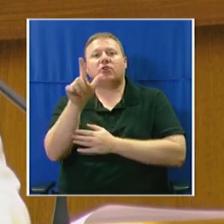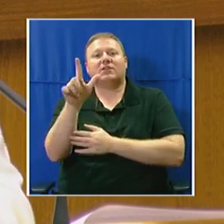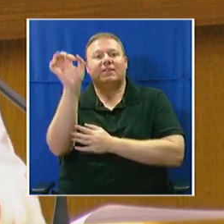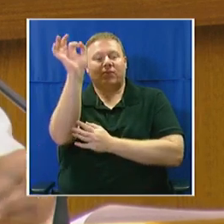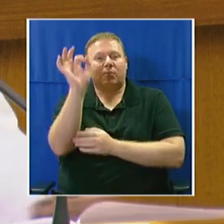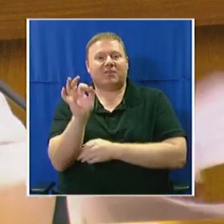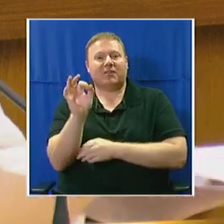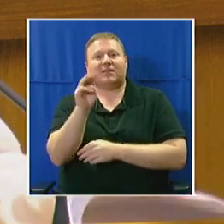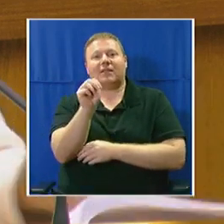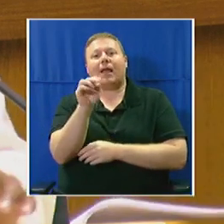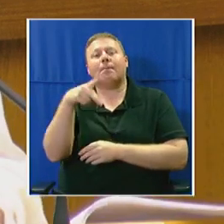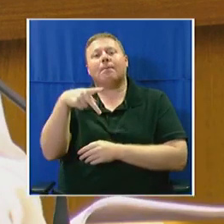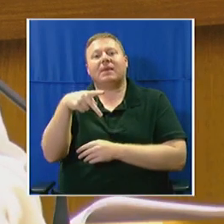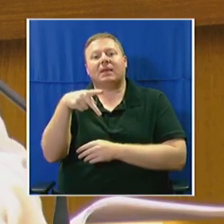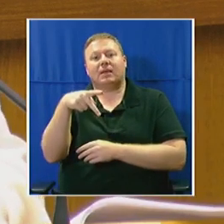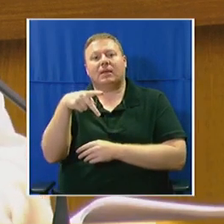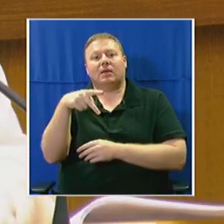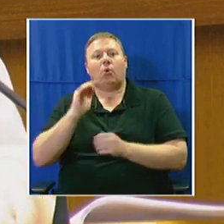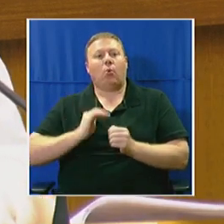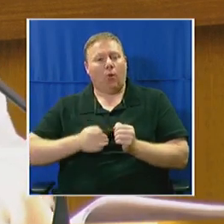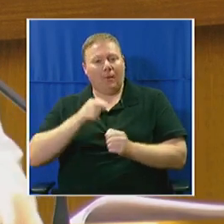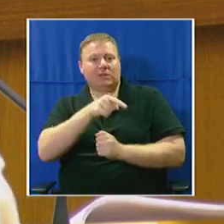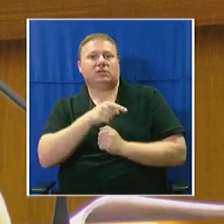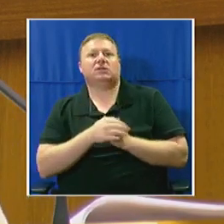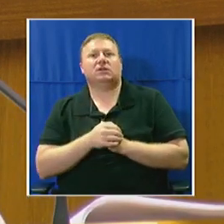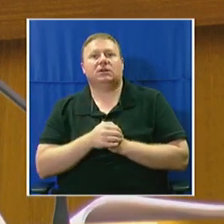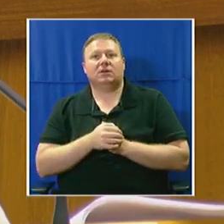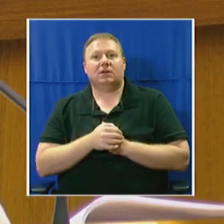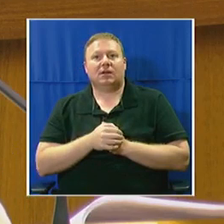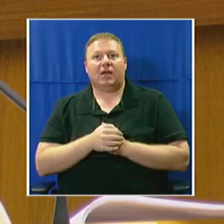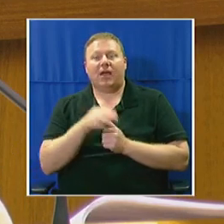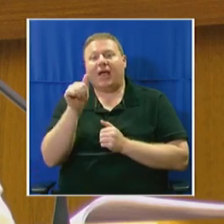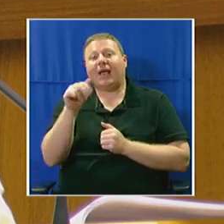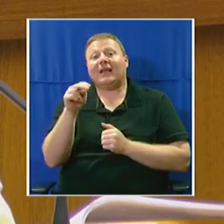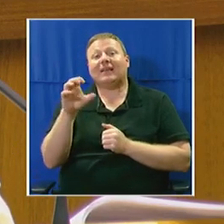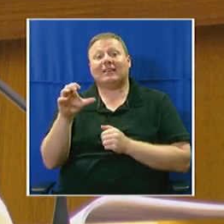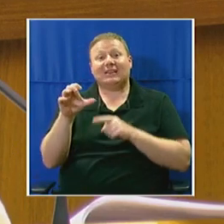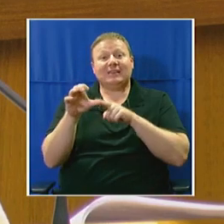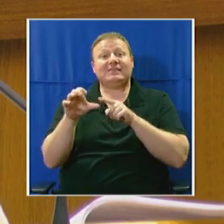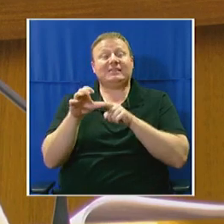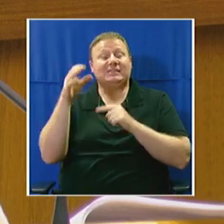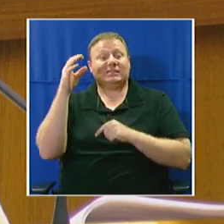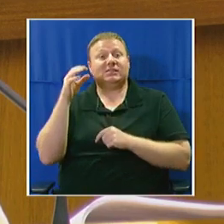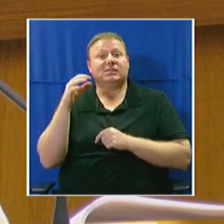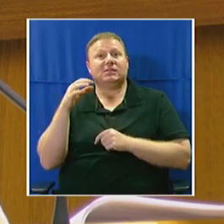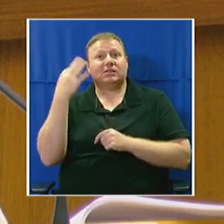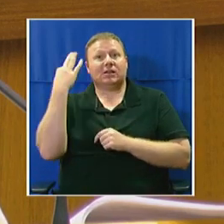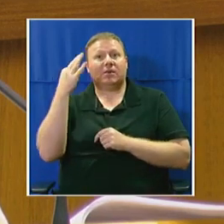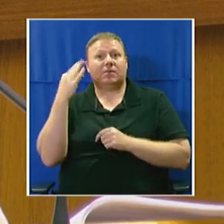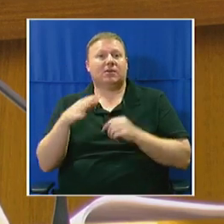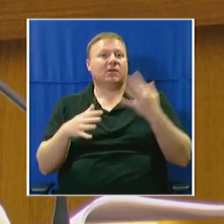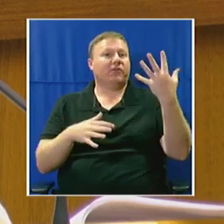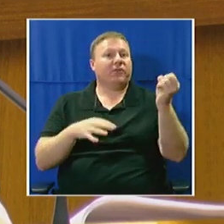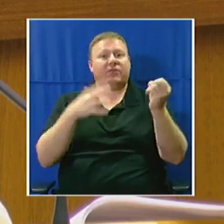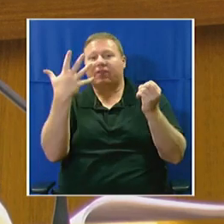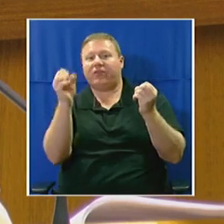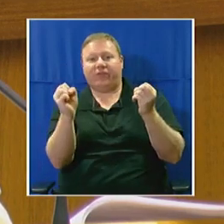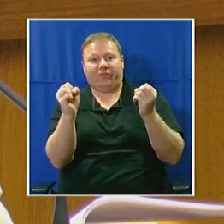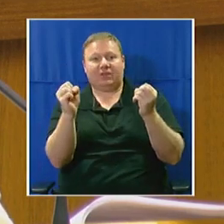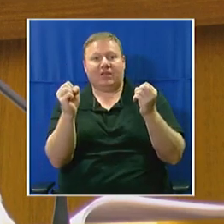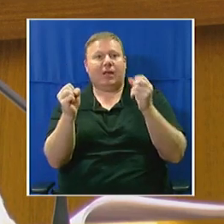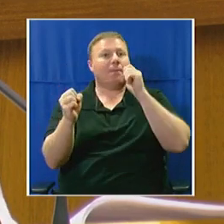MPS are women and the year the ANC government has achieved 50/50 gender parity